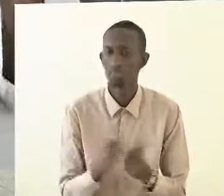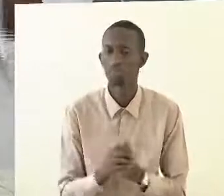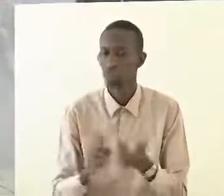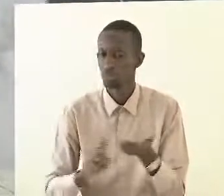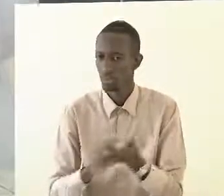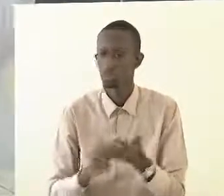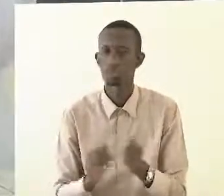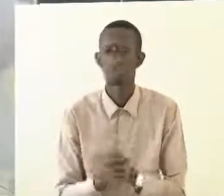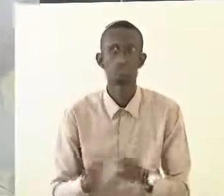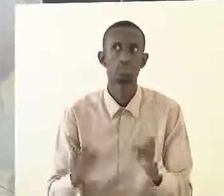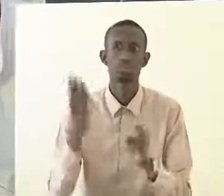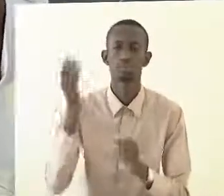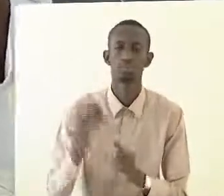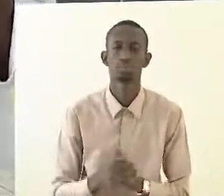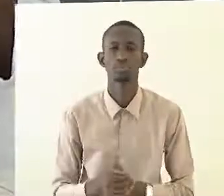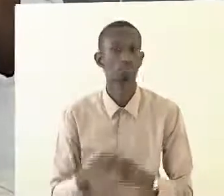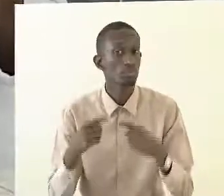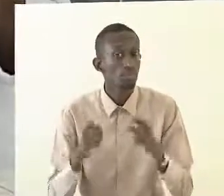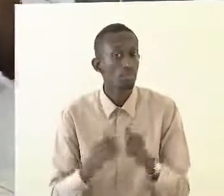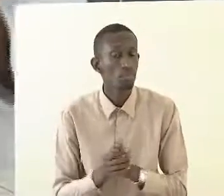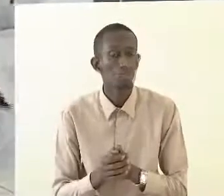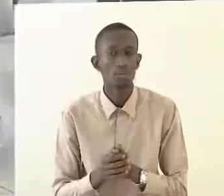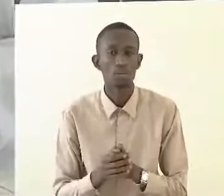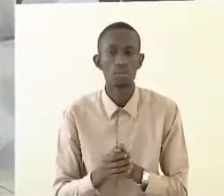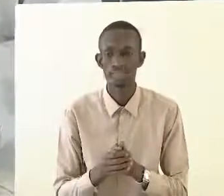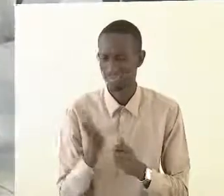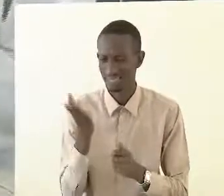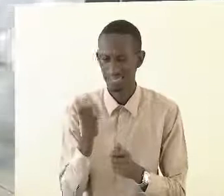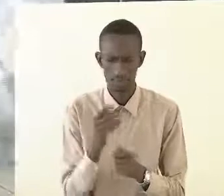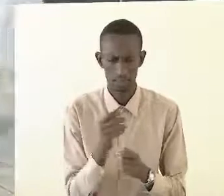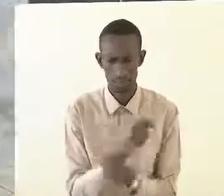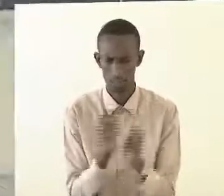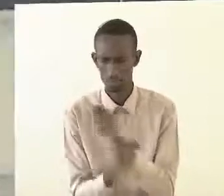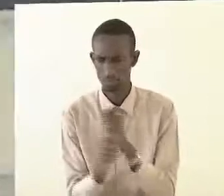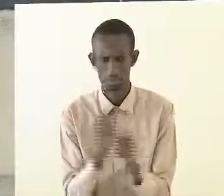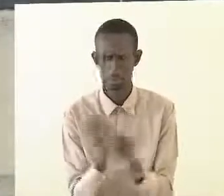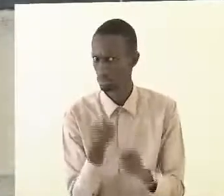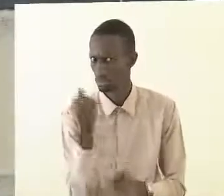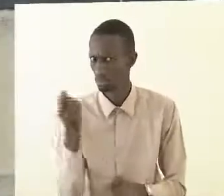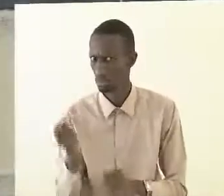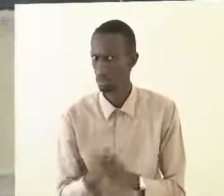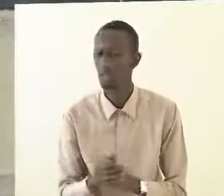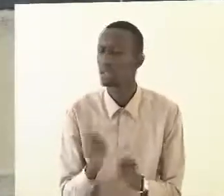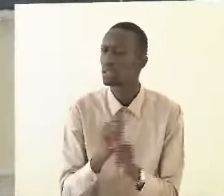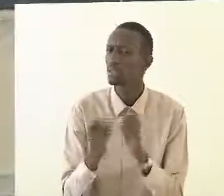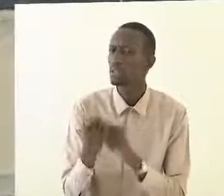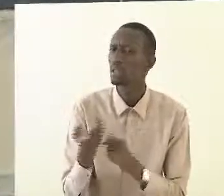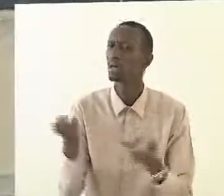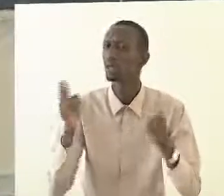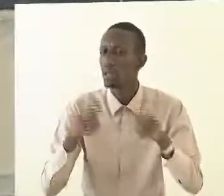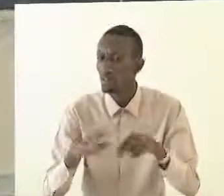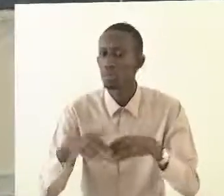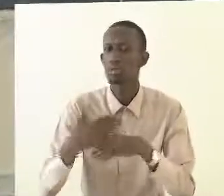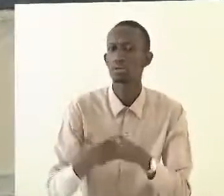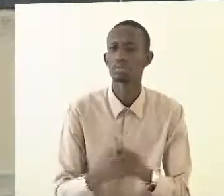course, there is a small change. The small change, it will come after this activity,